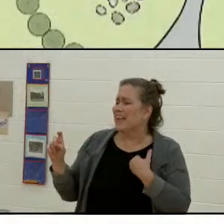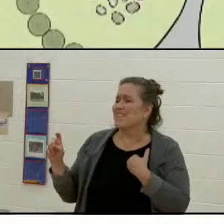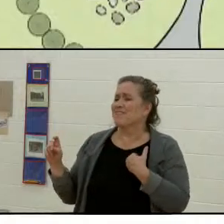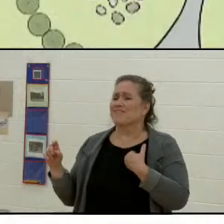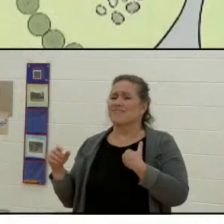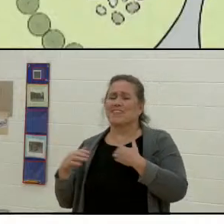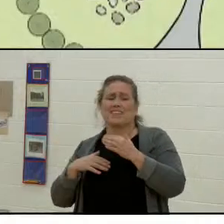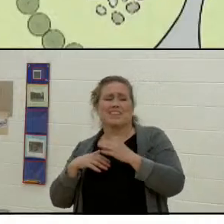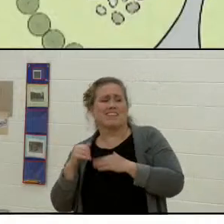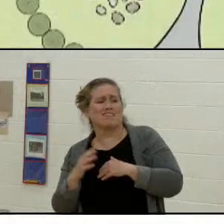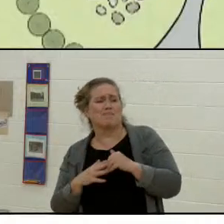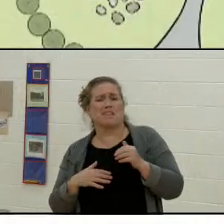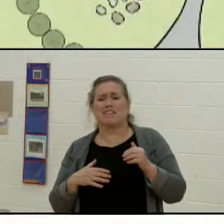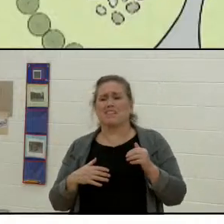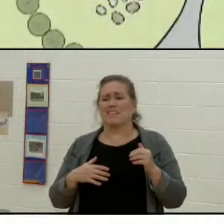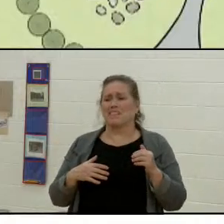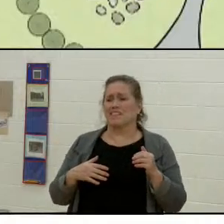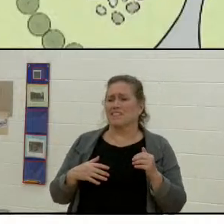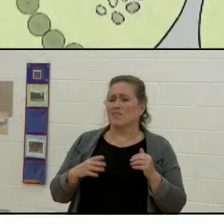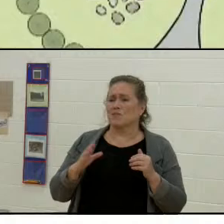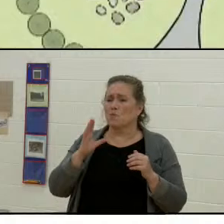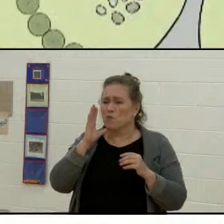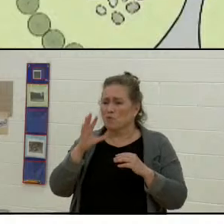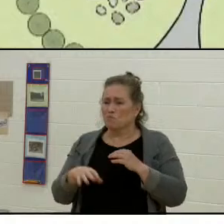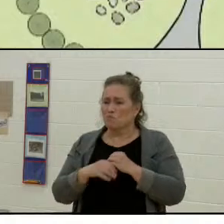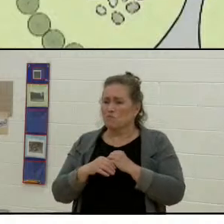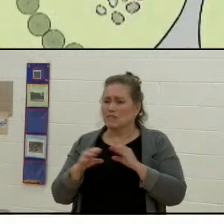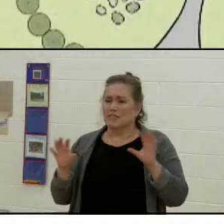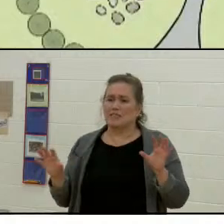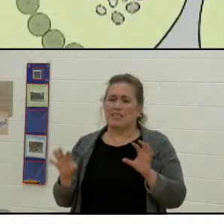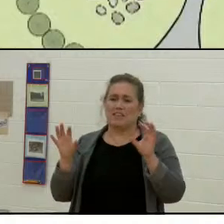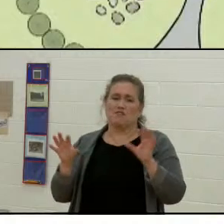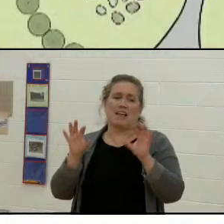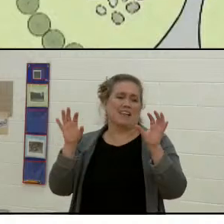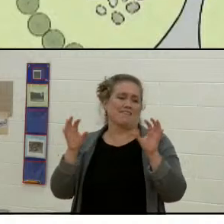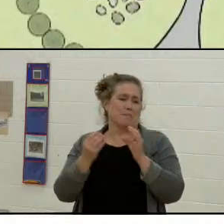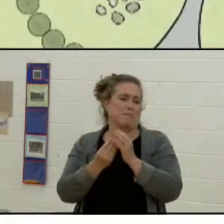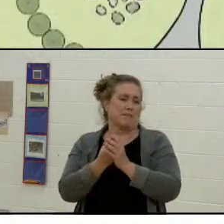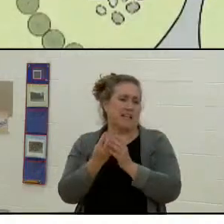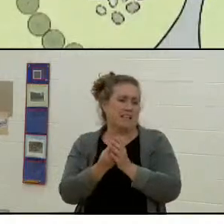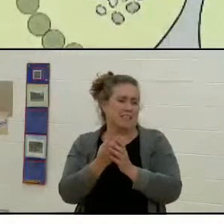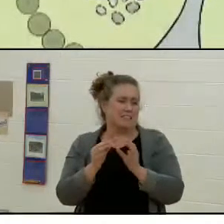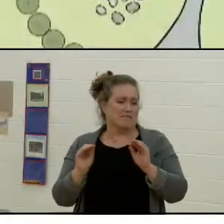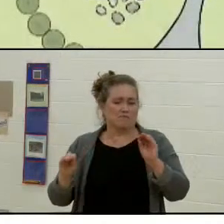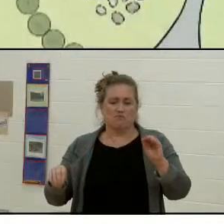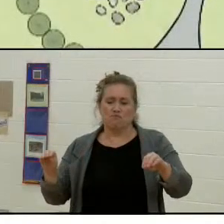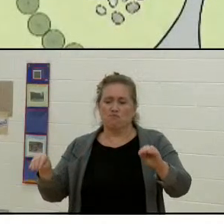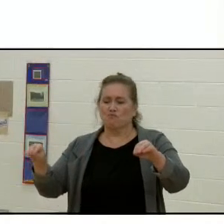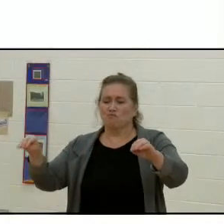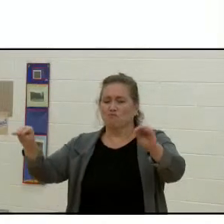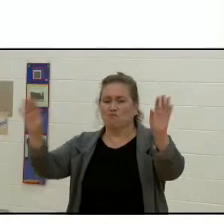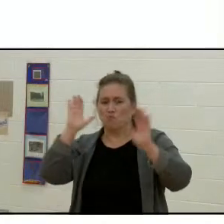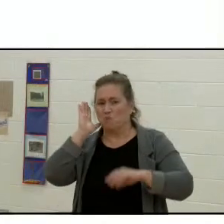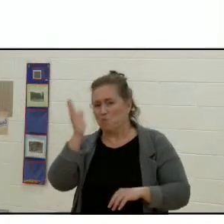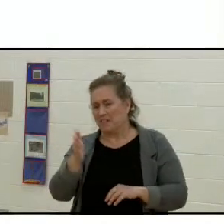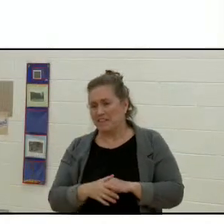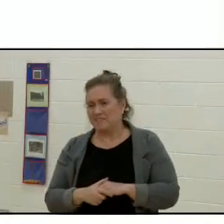So a little bit of decorative planting to keep things interesting, especially in these areas that we hope will see a lot of use. So